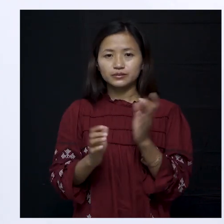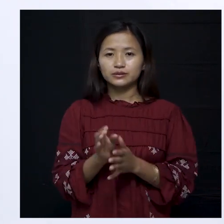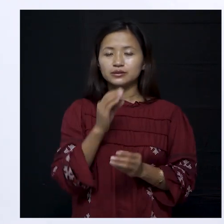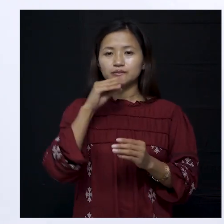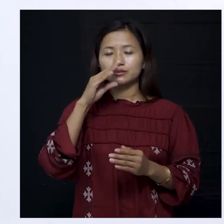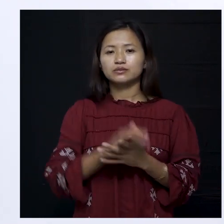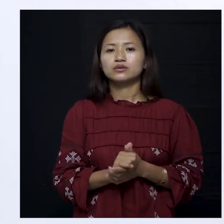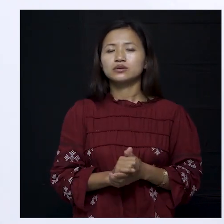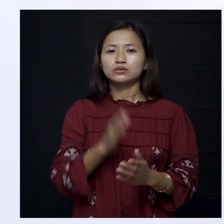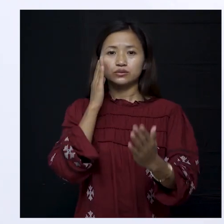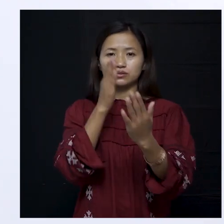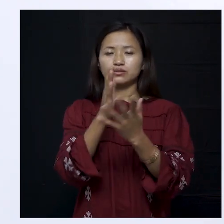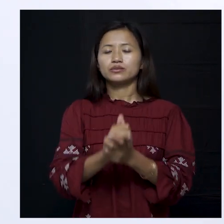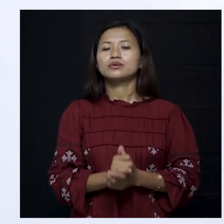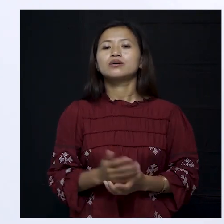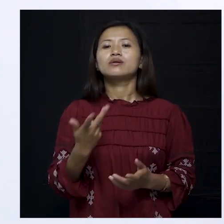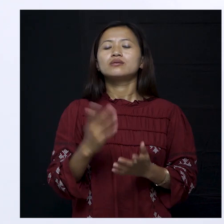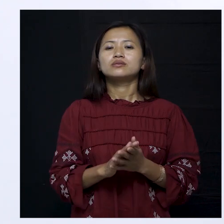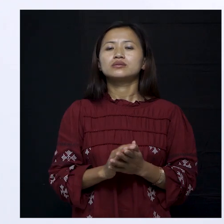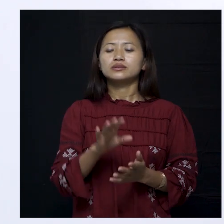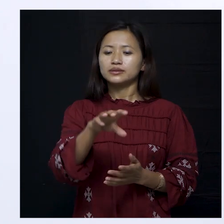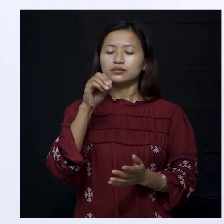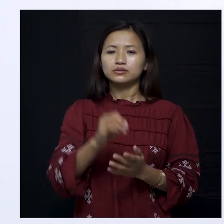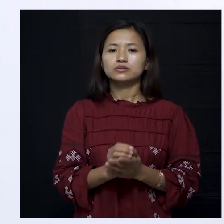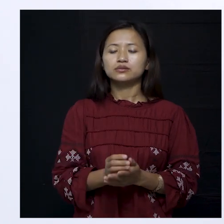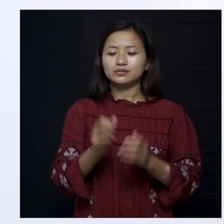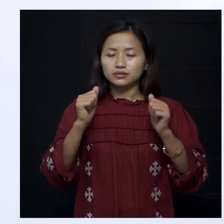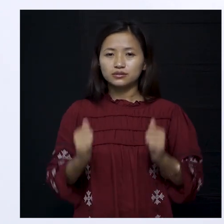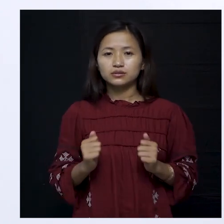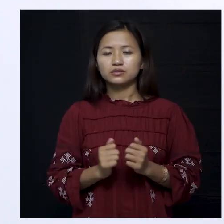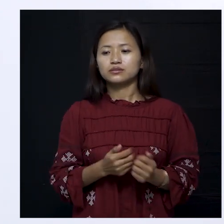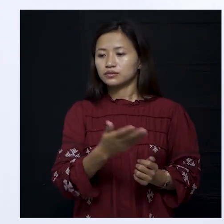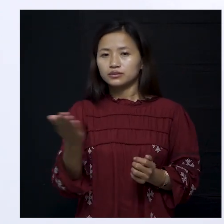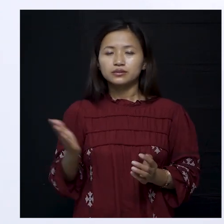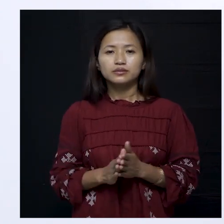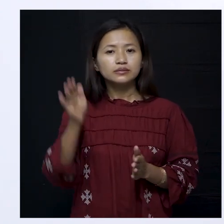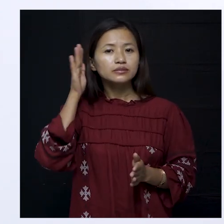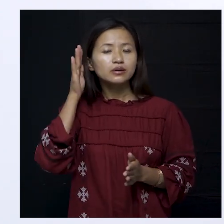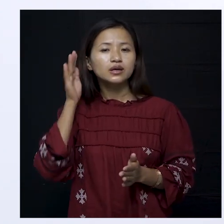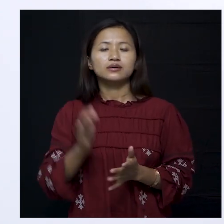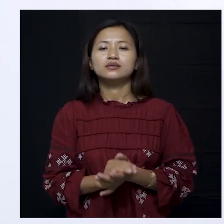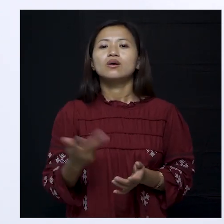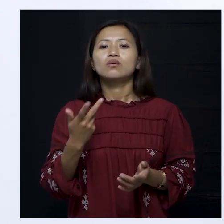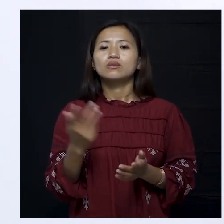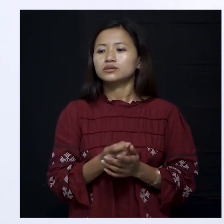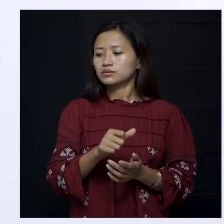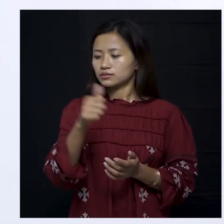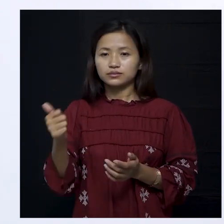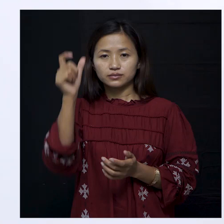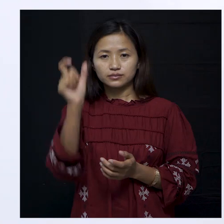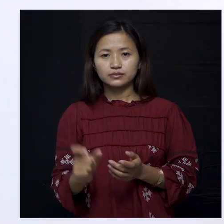and then they lost track of what they are speaking. You get to know it just by sitting down there and listening to what the other